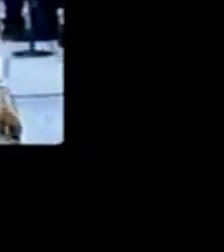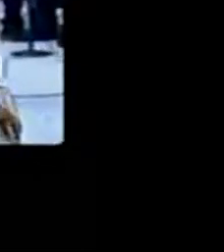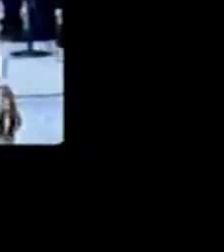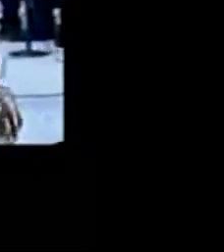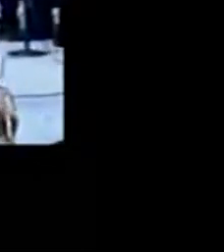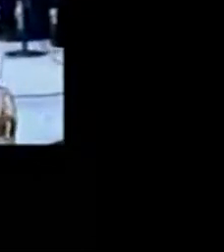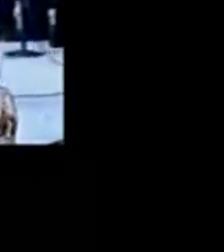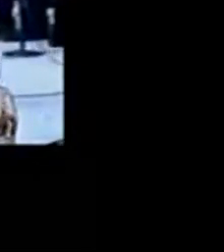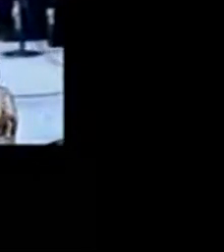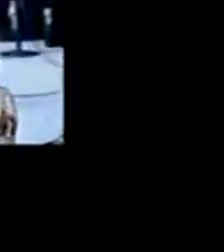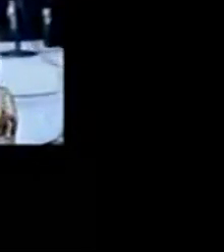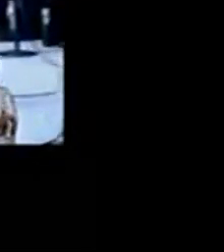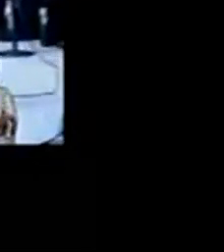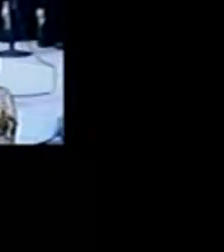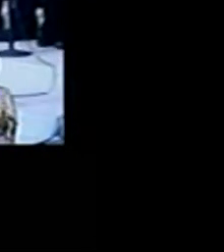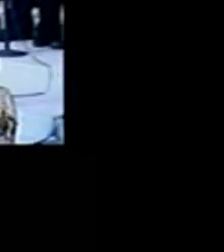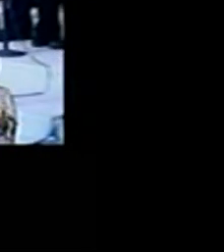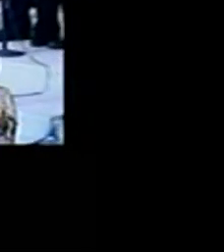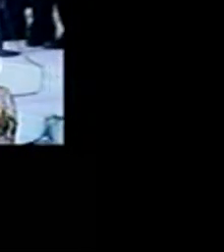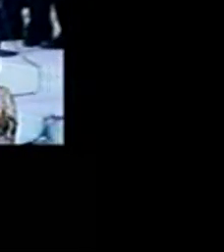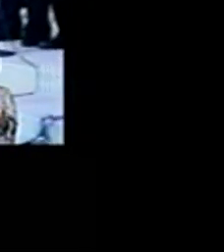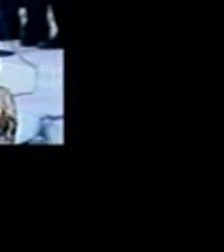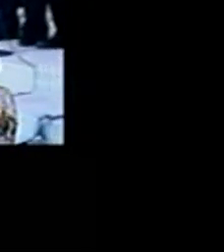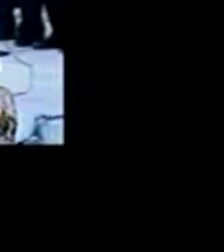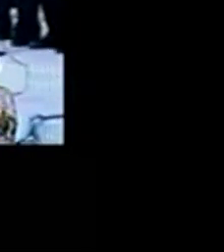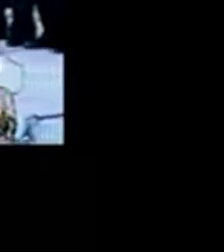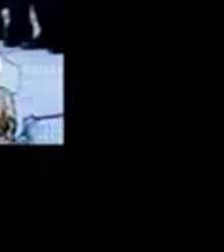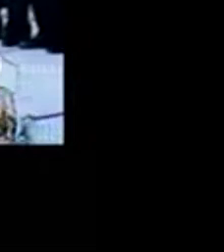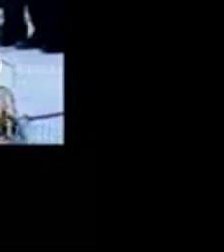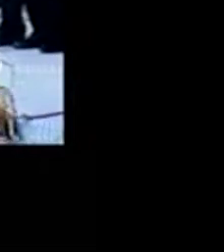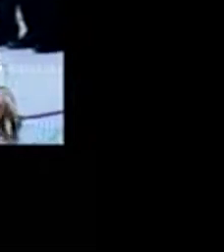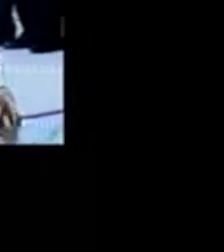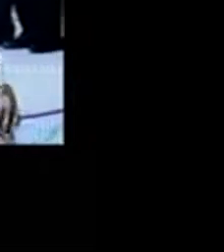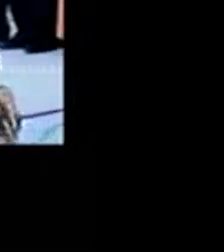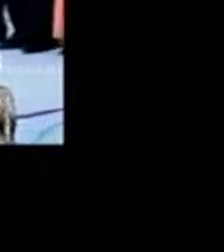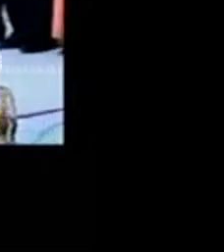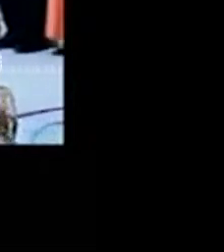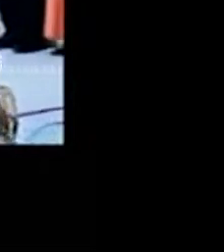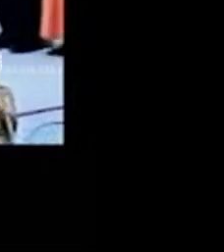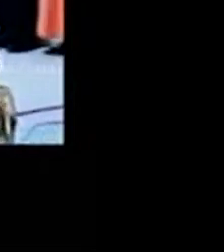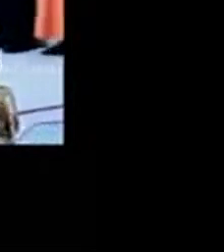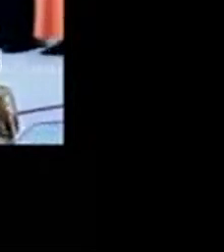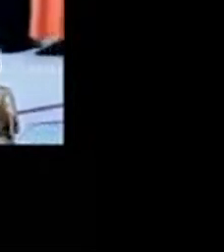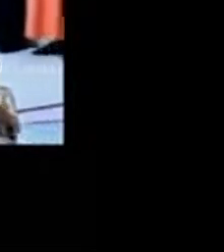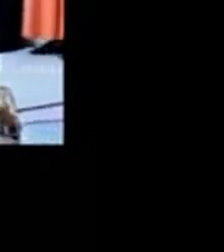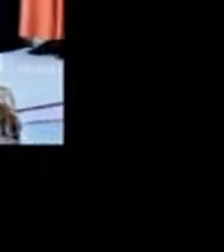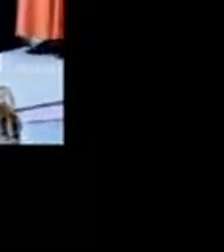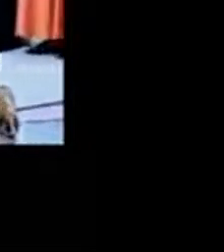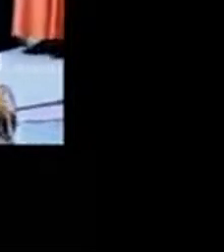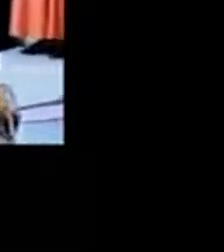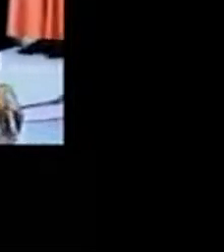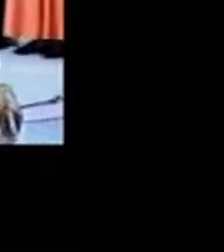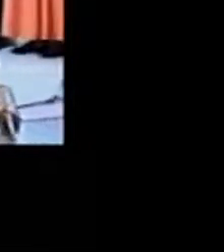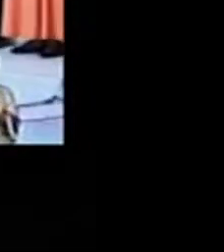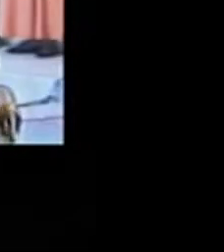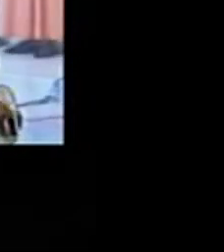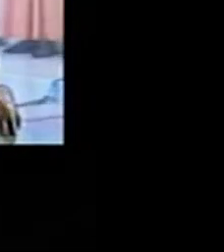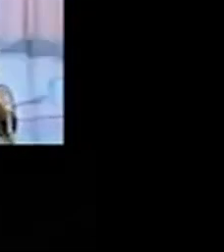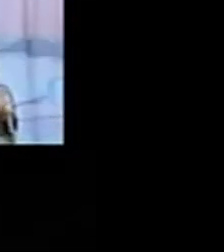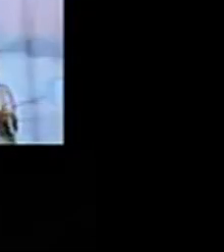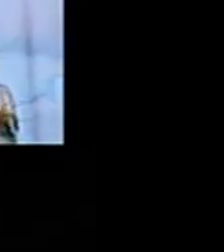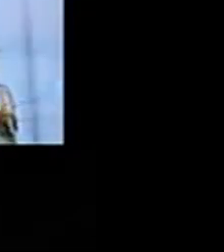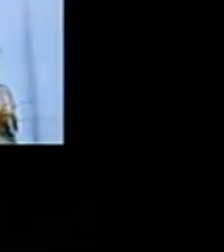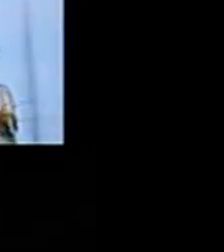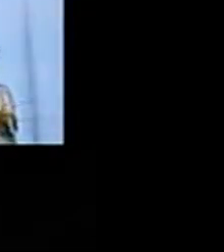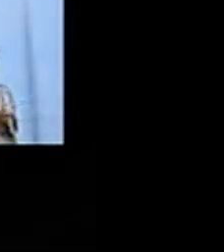Deliverance from my enemies, yes, from my enemies, till all my fears are gone. So I'm